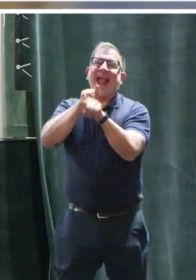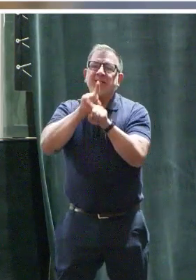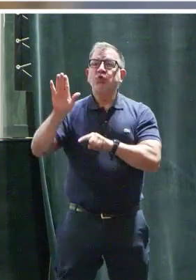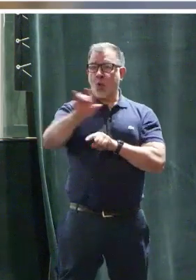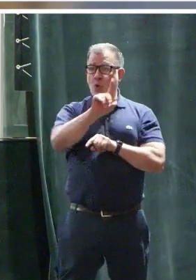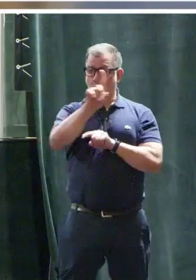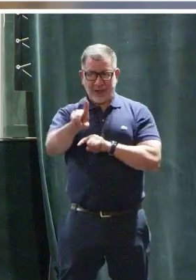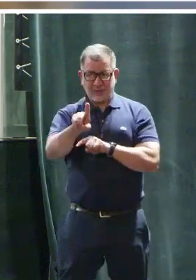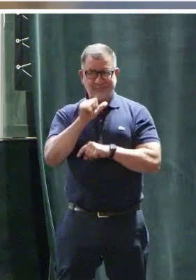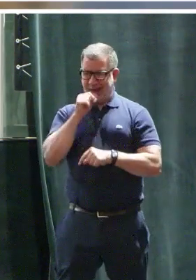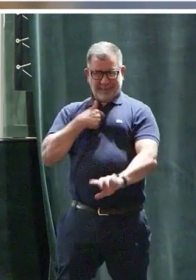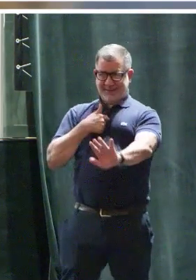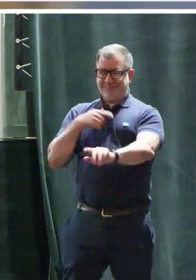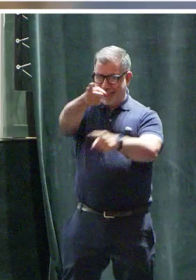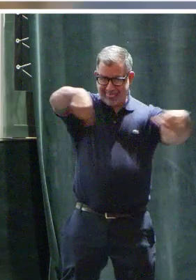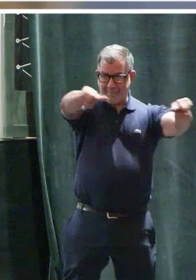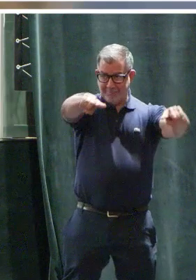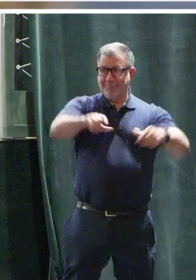that you have.